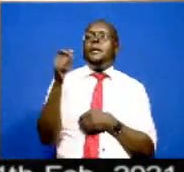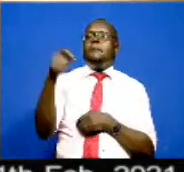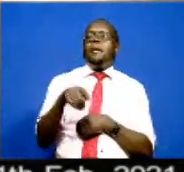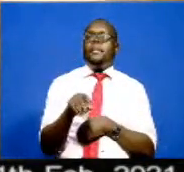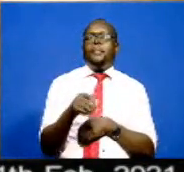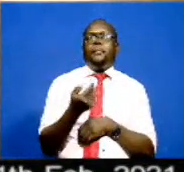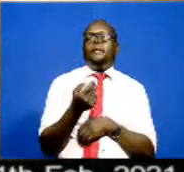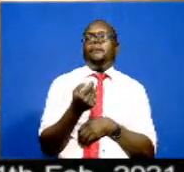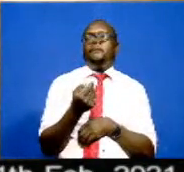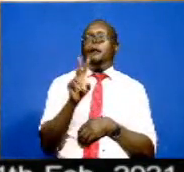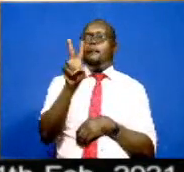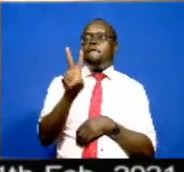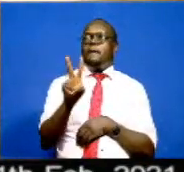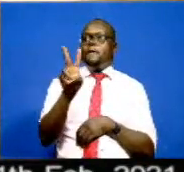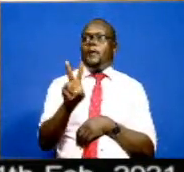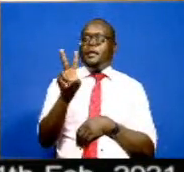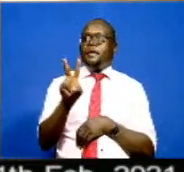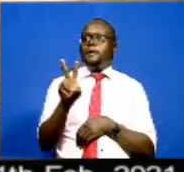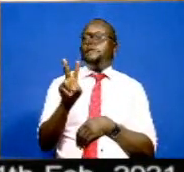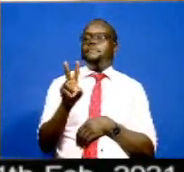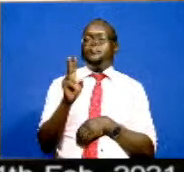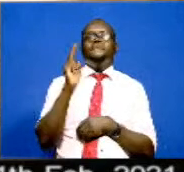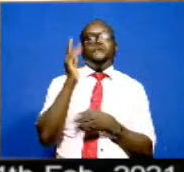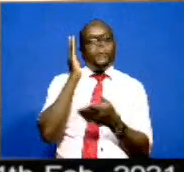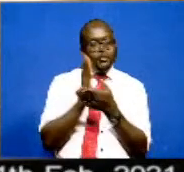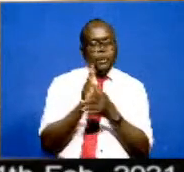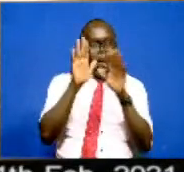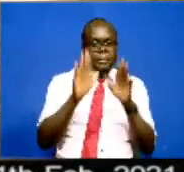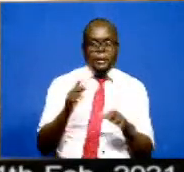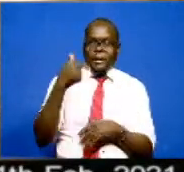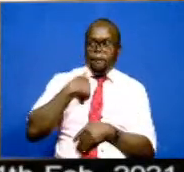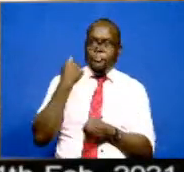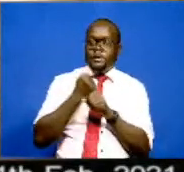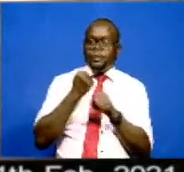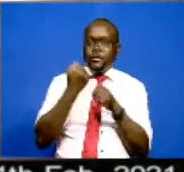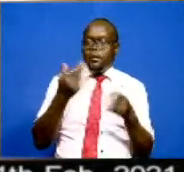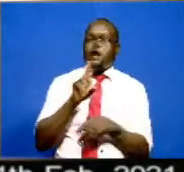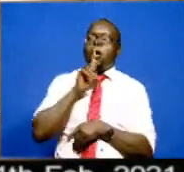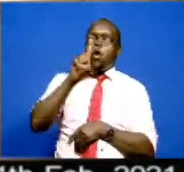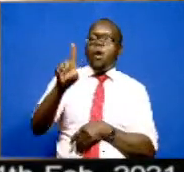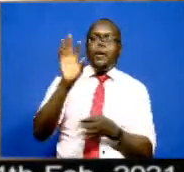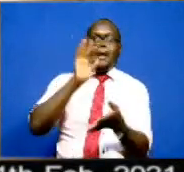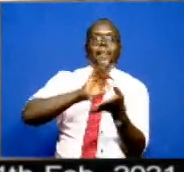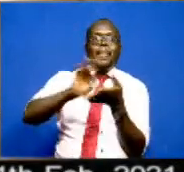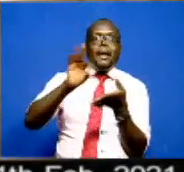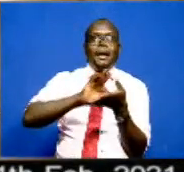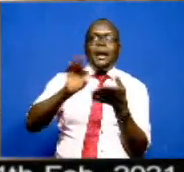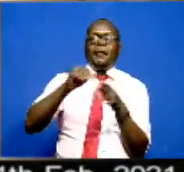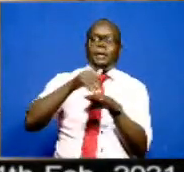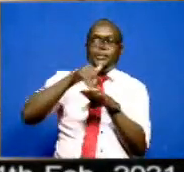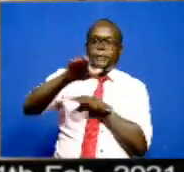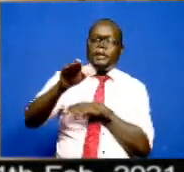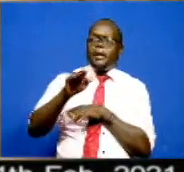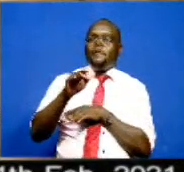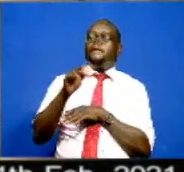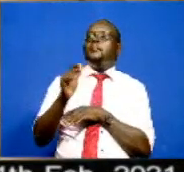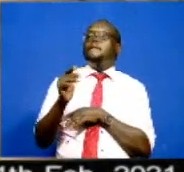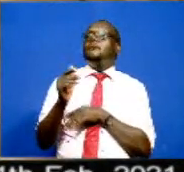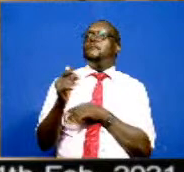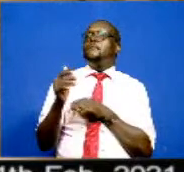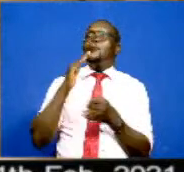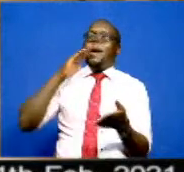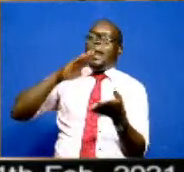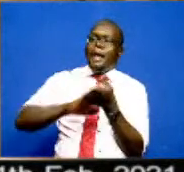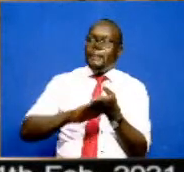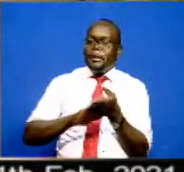February. It became necessary for me to direct the clerk to write to the leader or